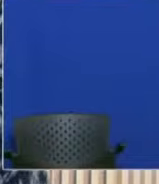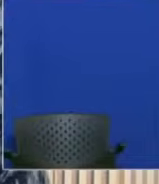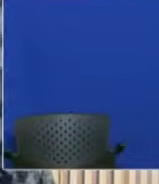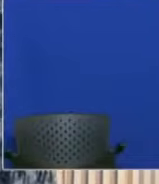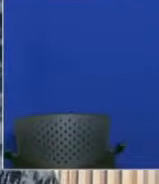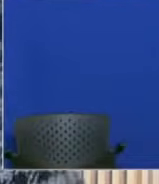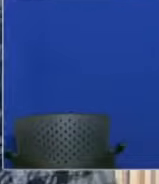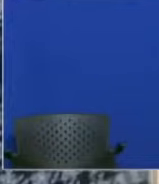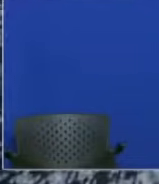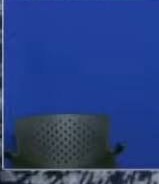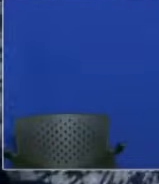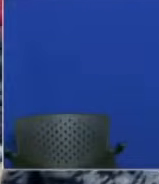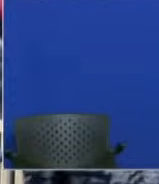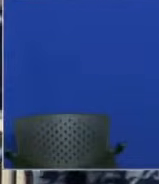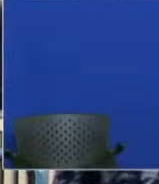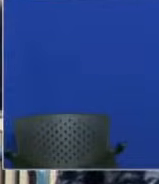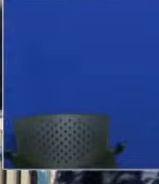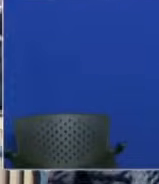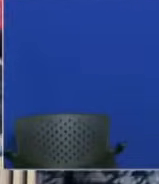Adila,